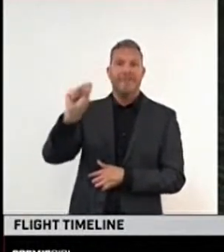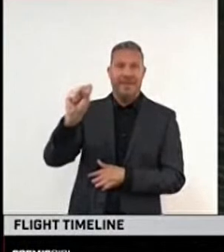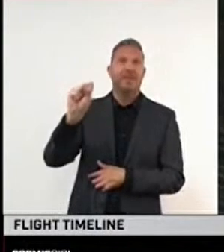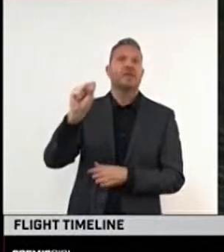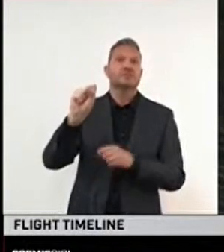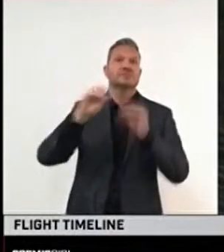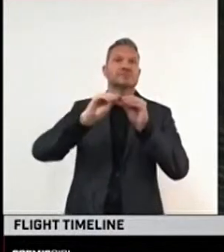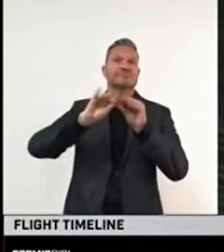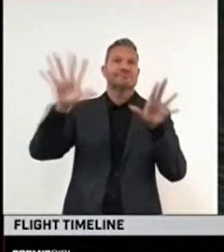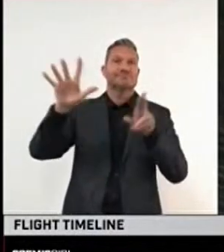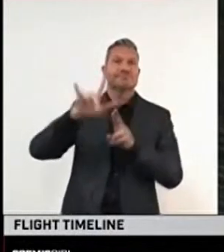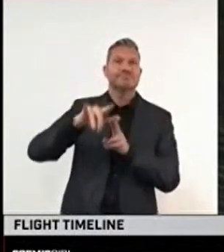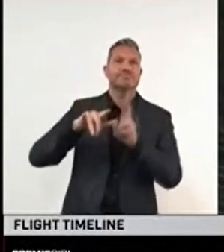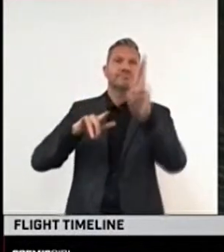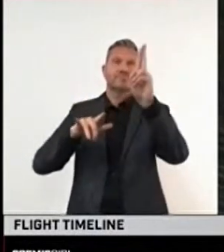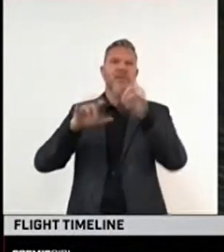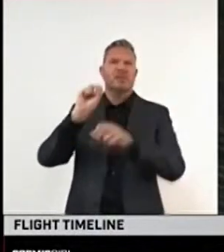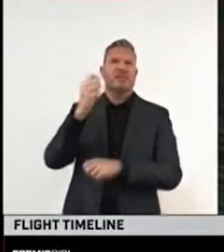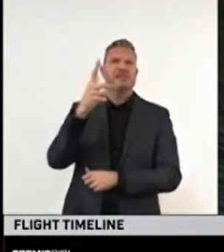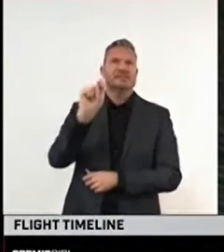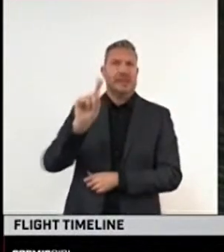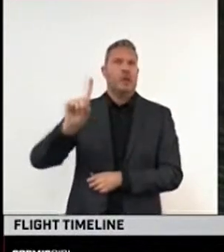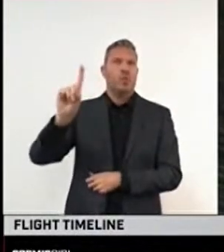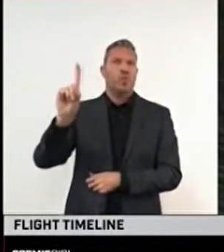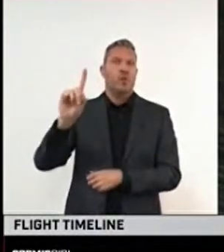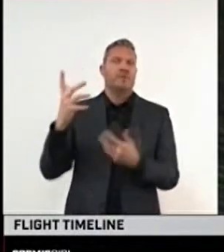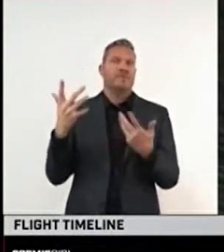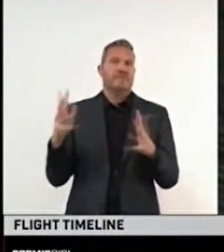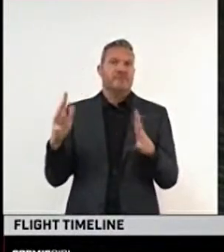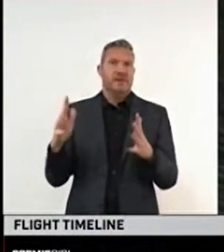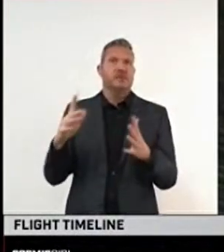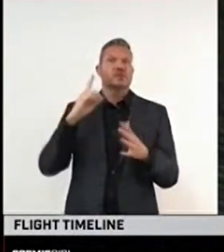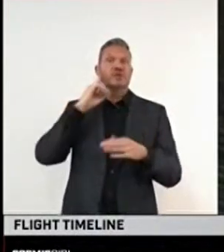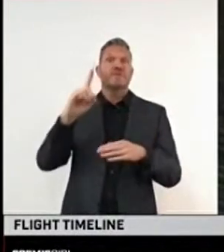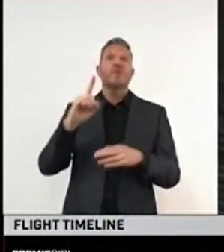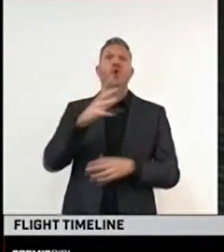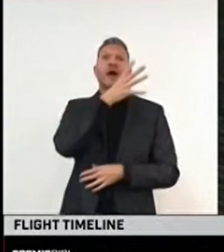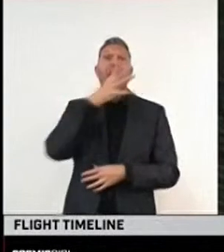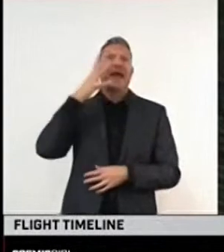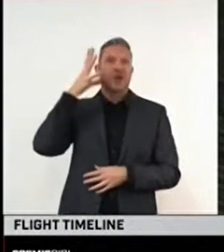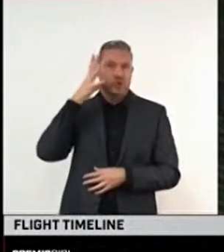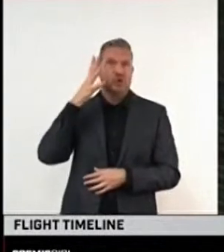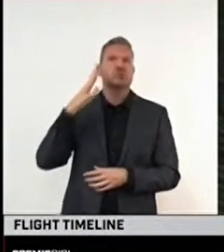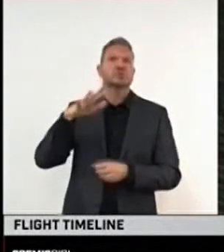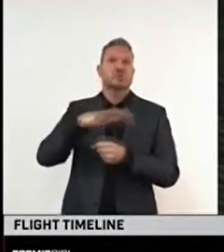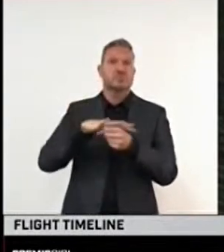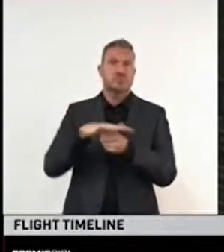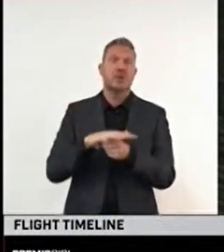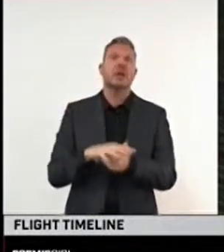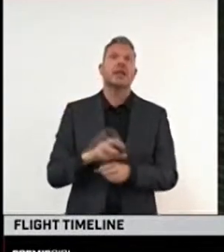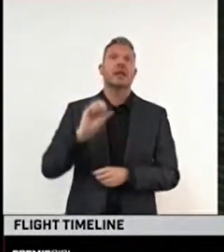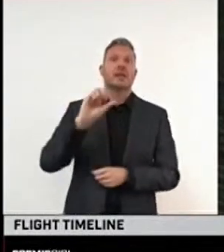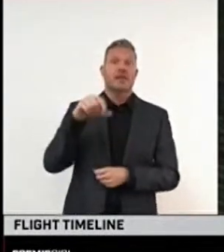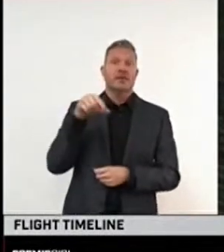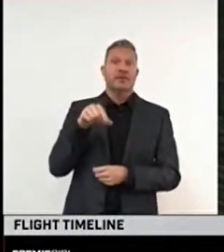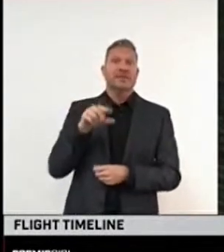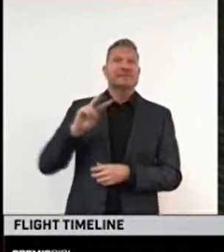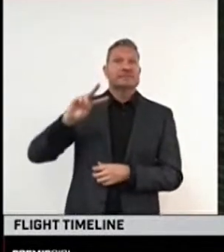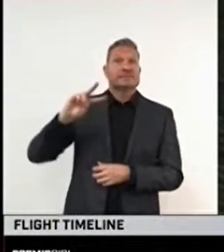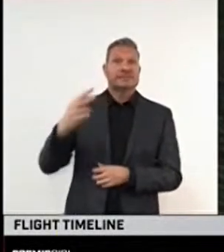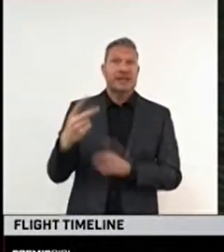capabilities with a focus on customers in the agricultural sector. SteamSat 2 is a technology demonstration for